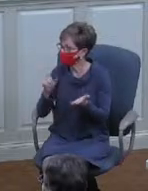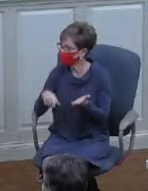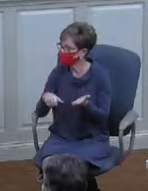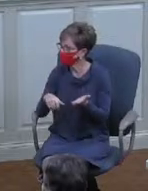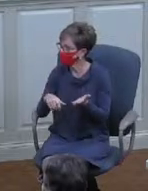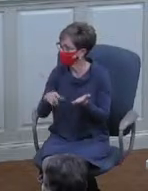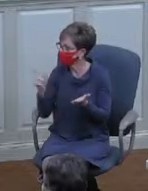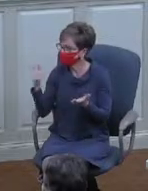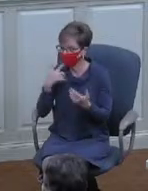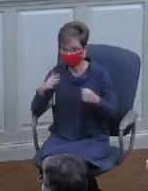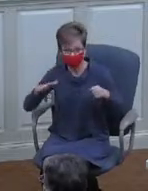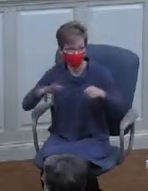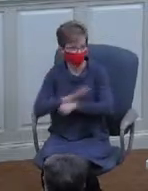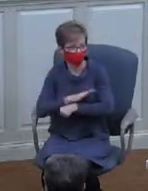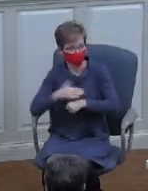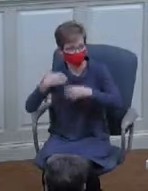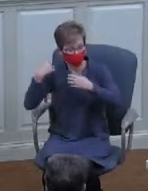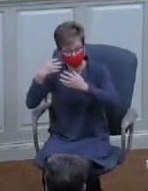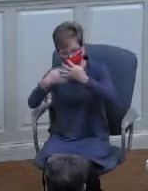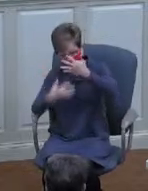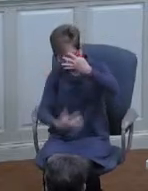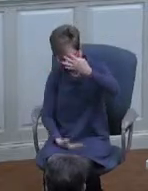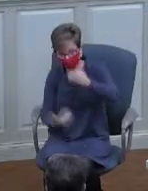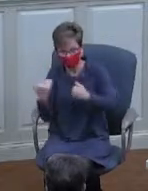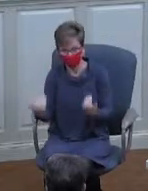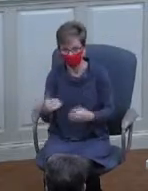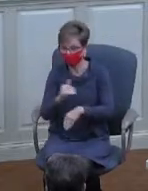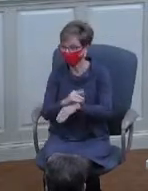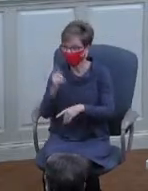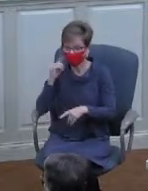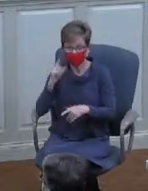Monty tonight. Do I hear a motion? We move into executive session.